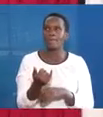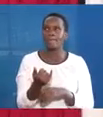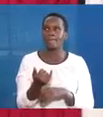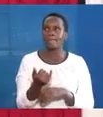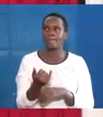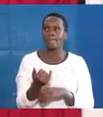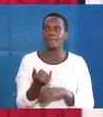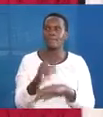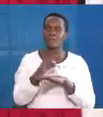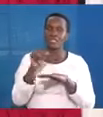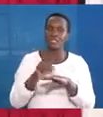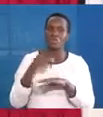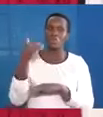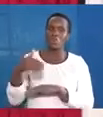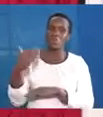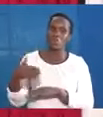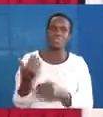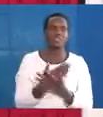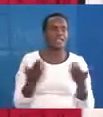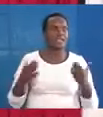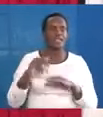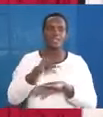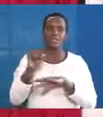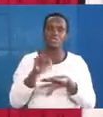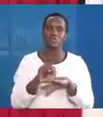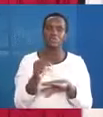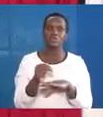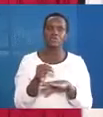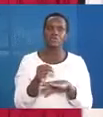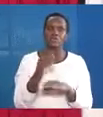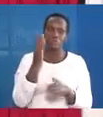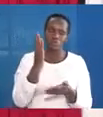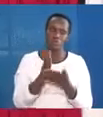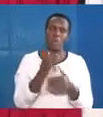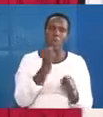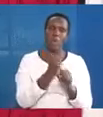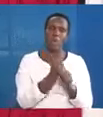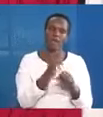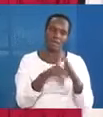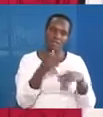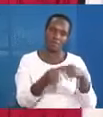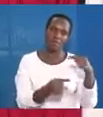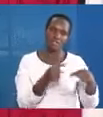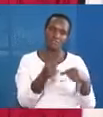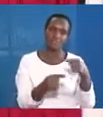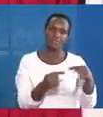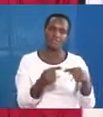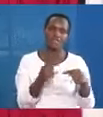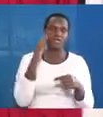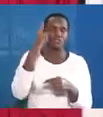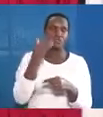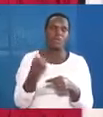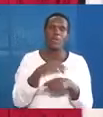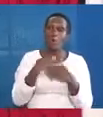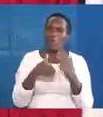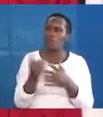a nation, any nation, is a work in progress. And that is why the idea of